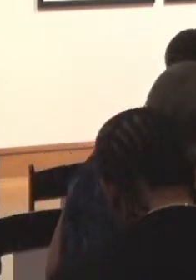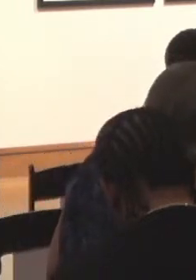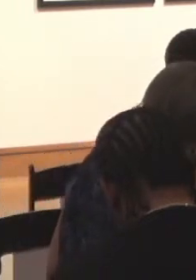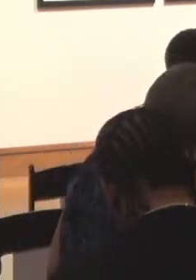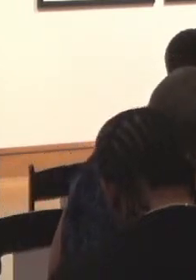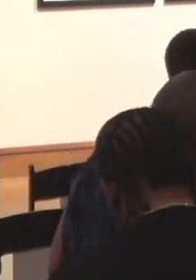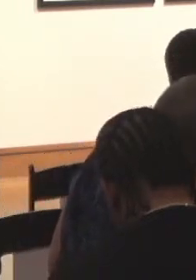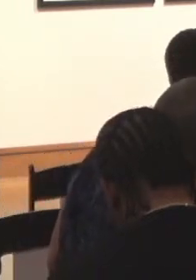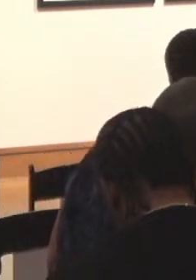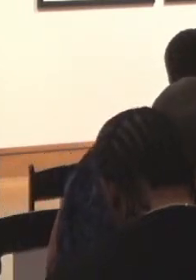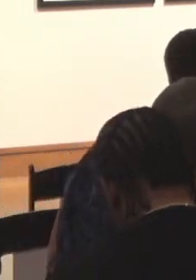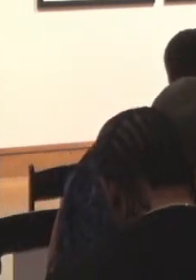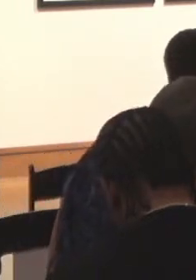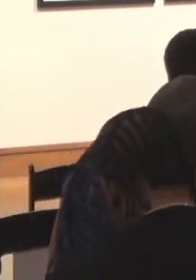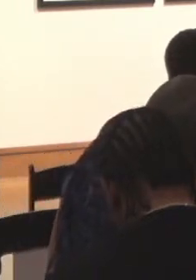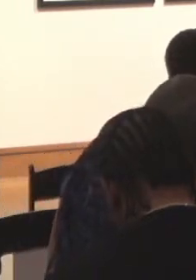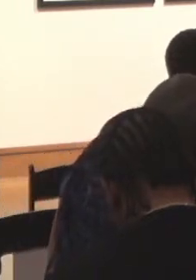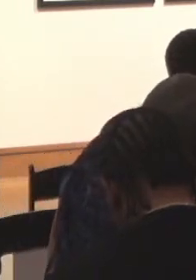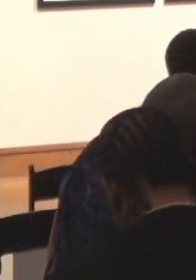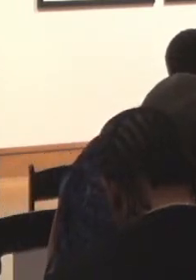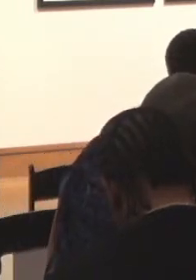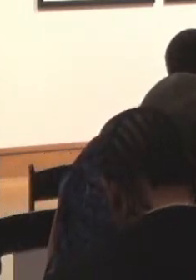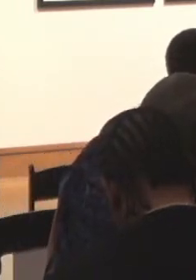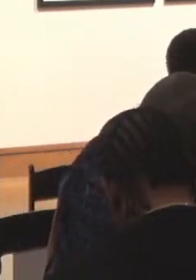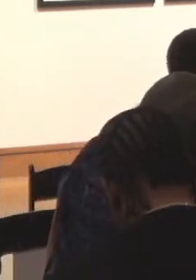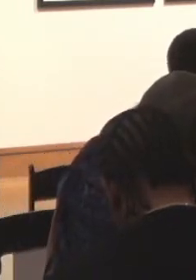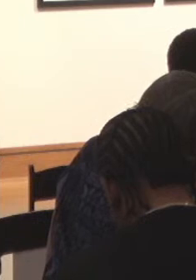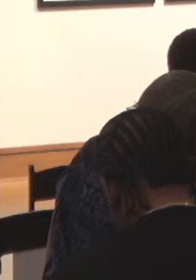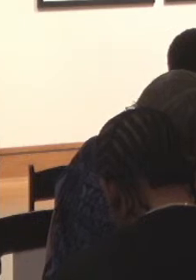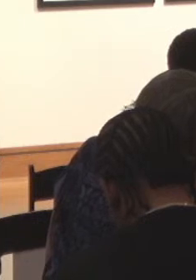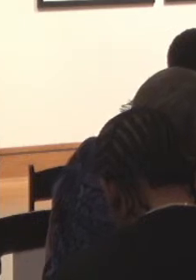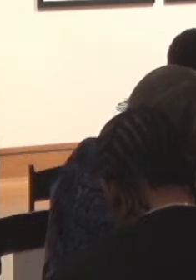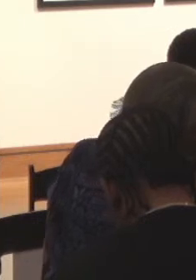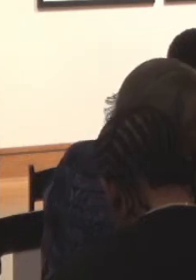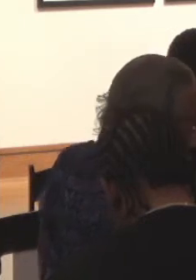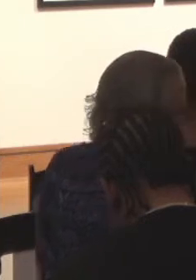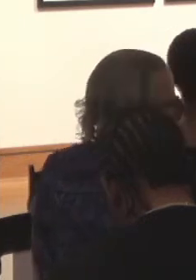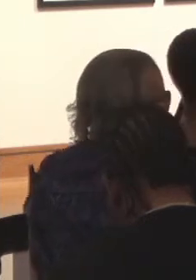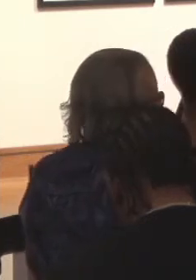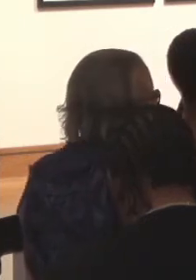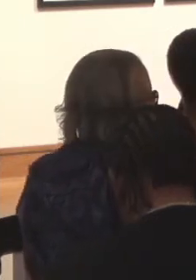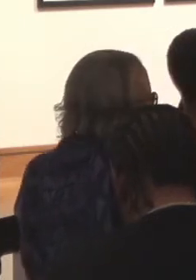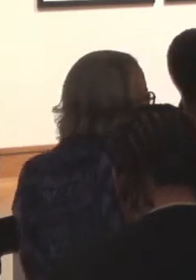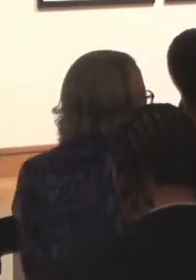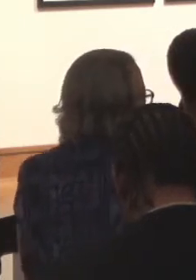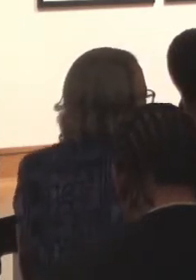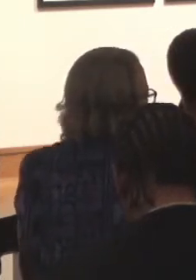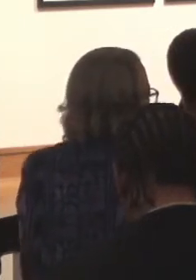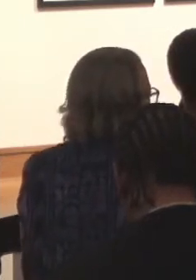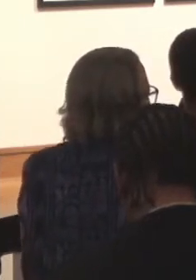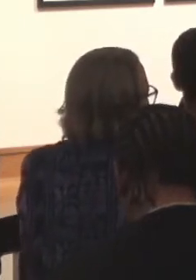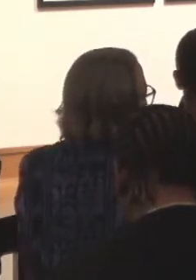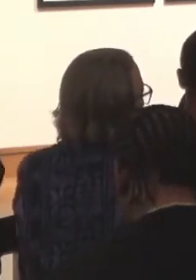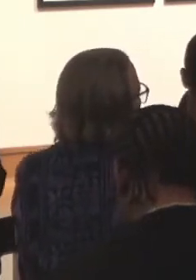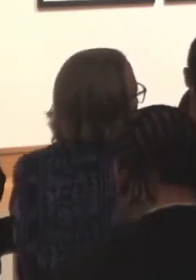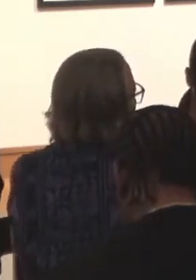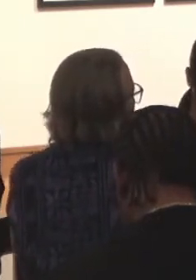that way, which is really good. So we need scholars like yourself and others to kind of lift